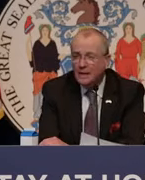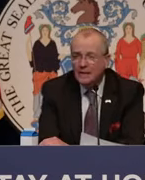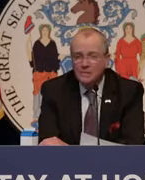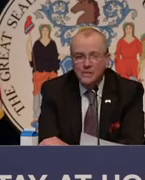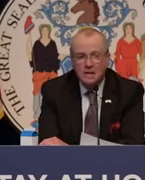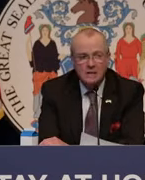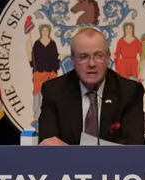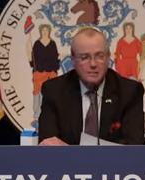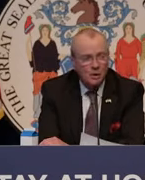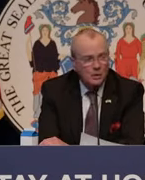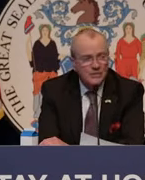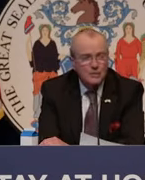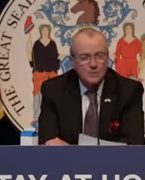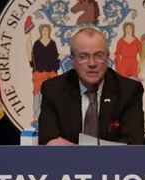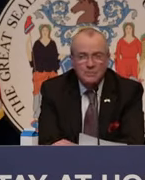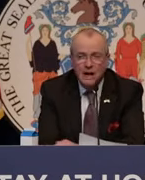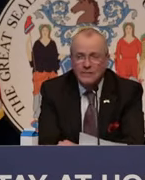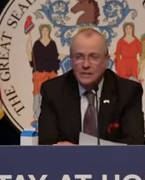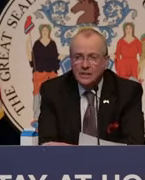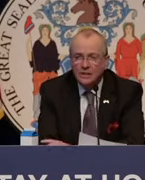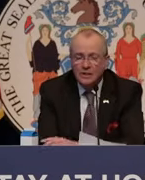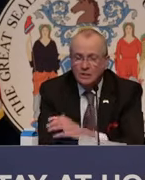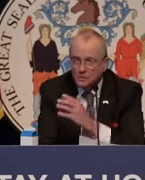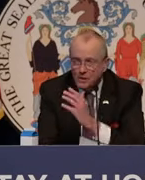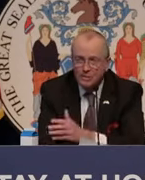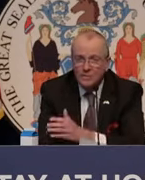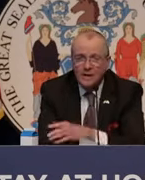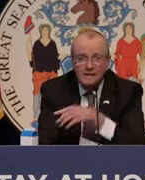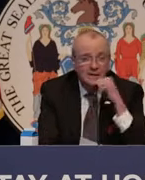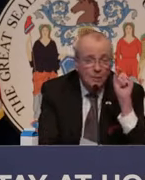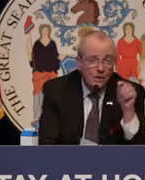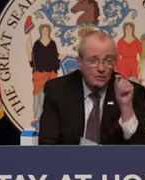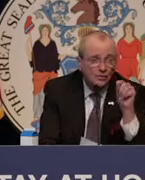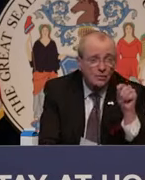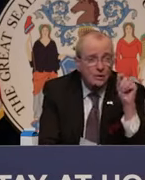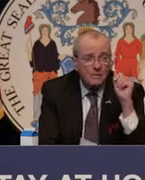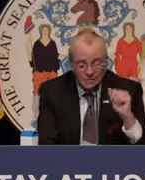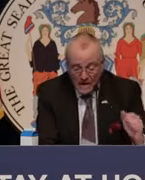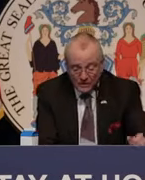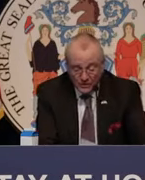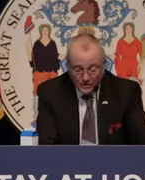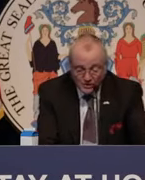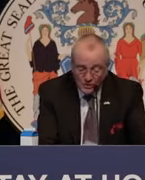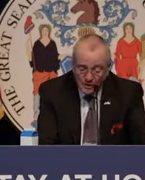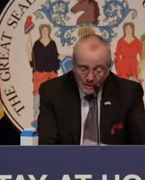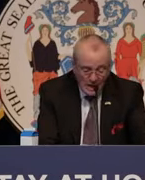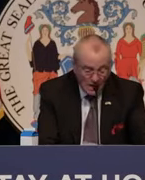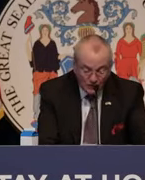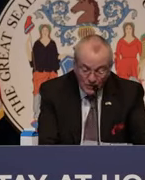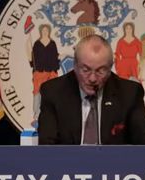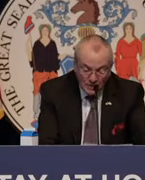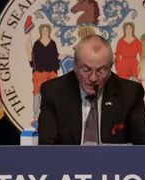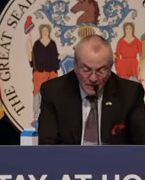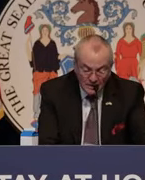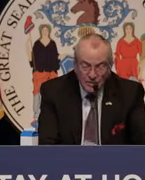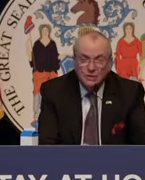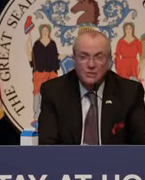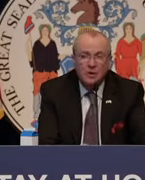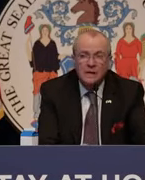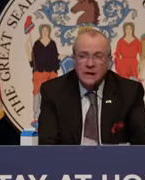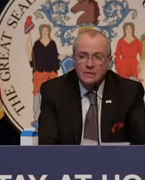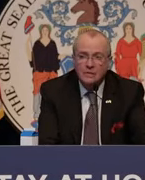keep you paid. I mentioned I spoke with the vice president privately on Saturday. We spoke about money, but we also spoke about Title 32. I also